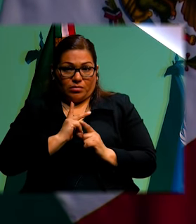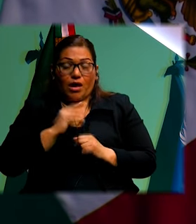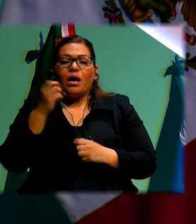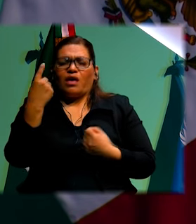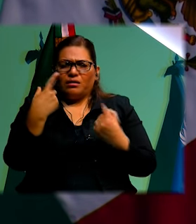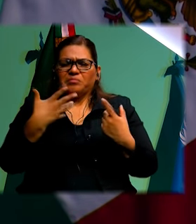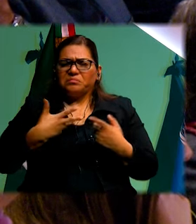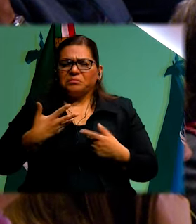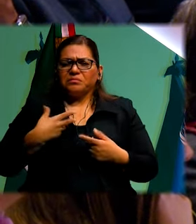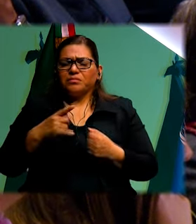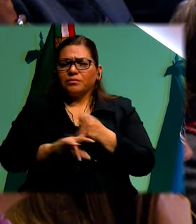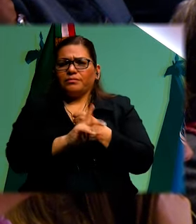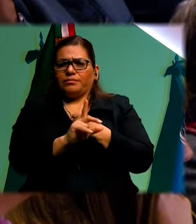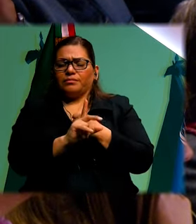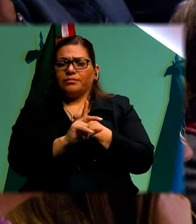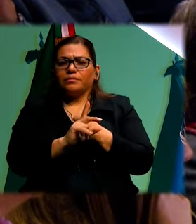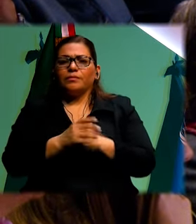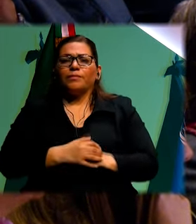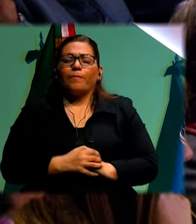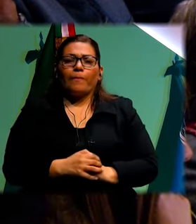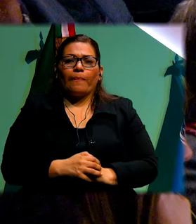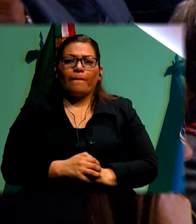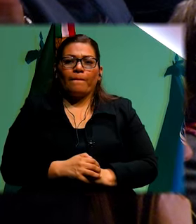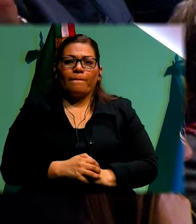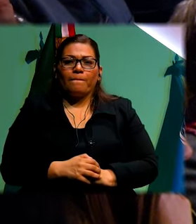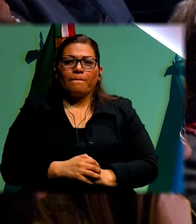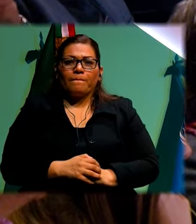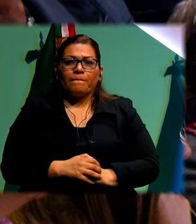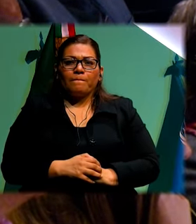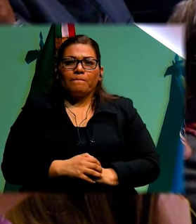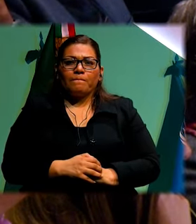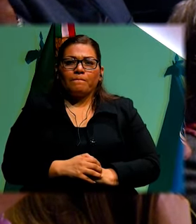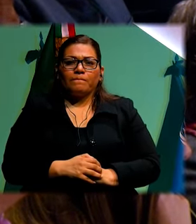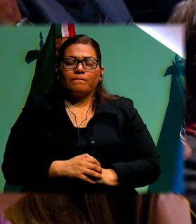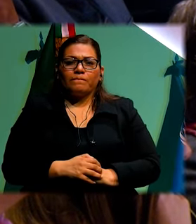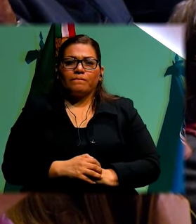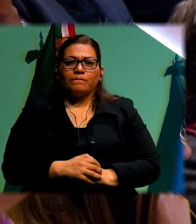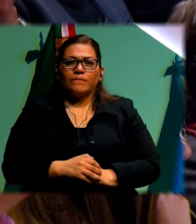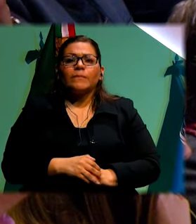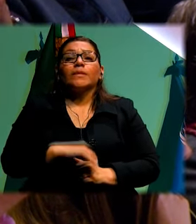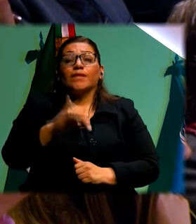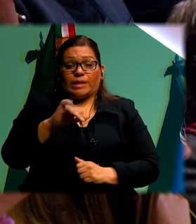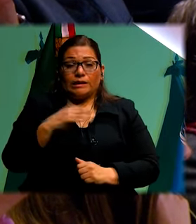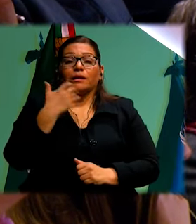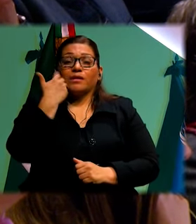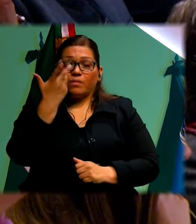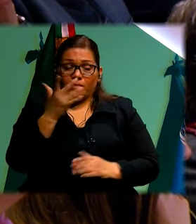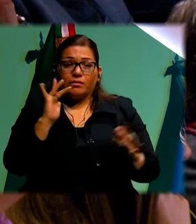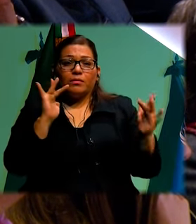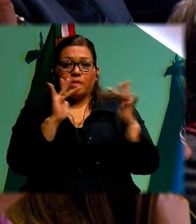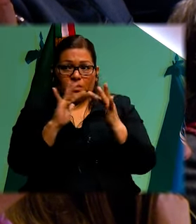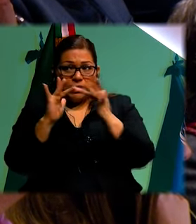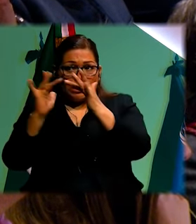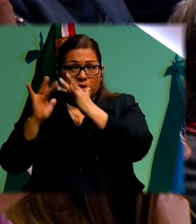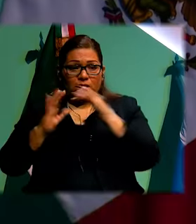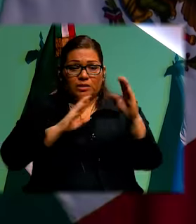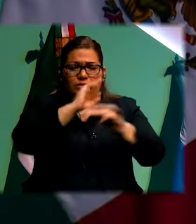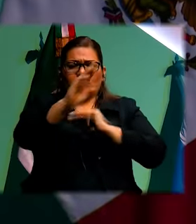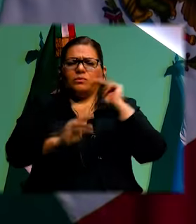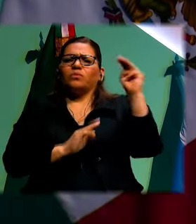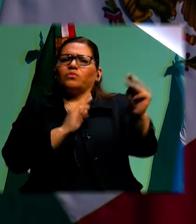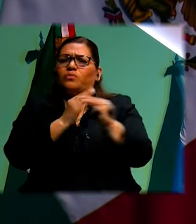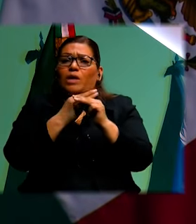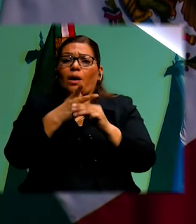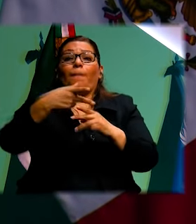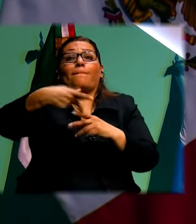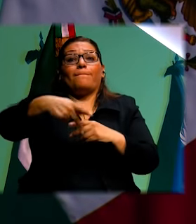And we need, as we think about connecting the rest of the world, to face them. Because 10 years